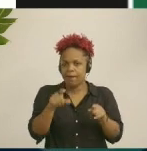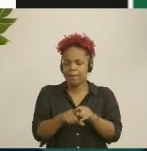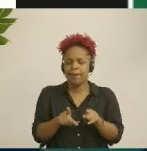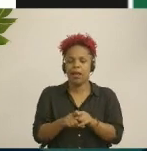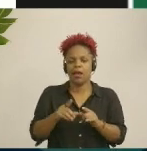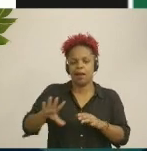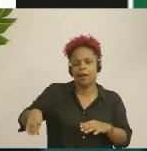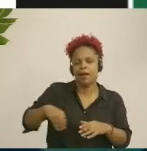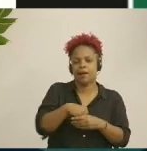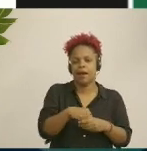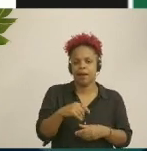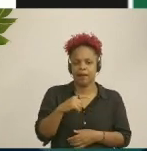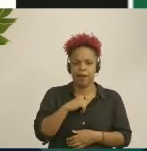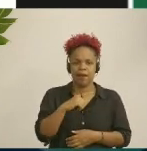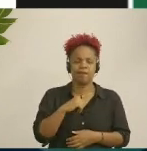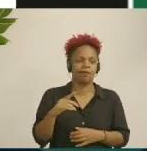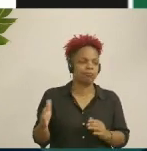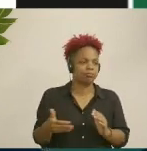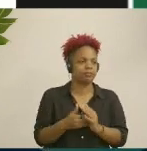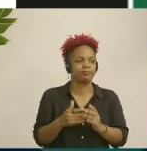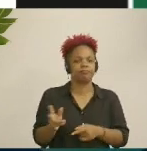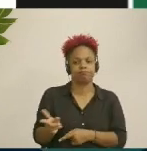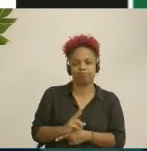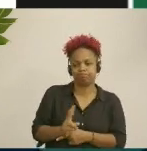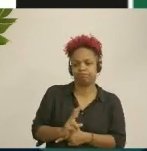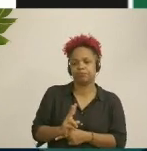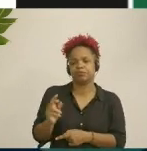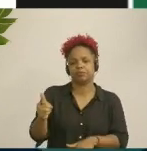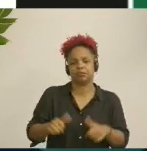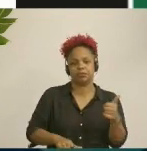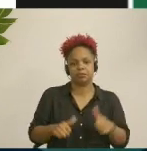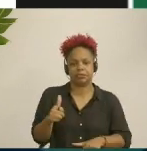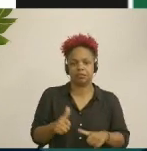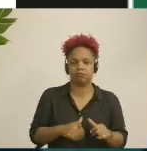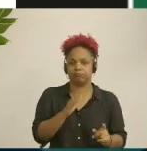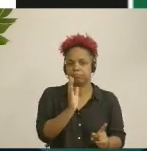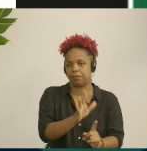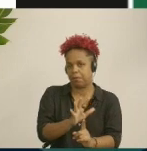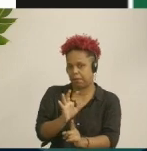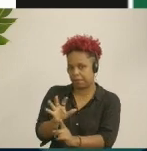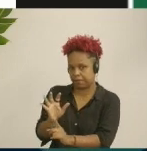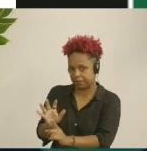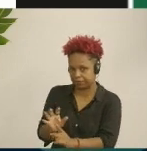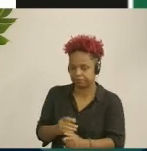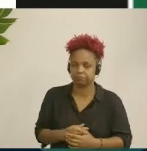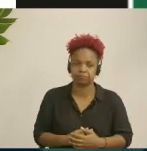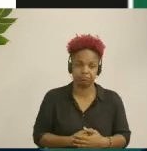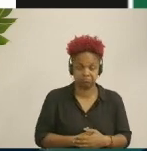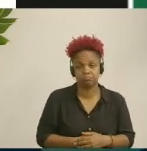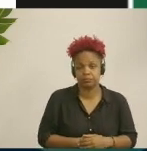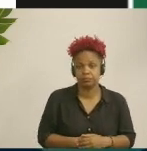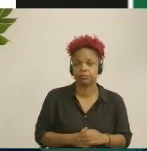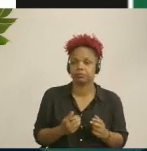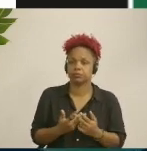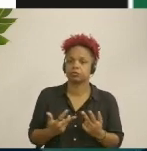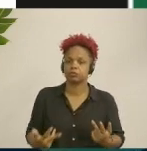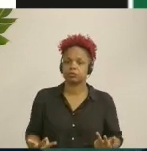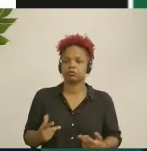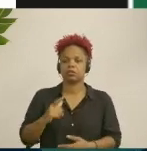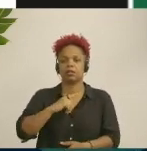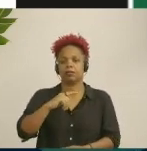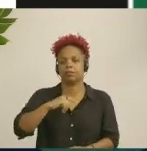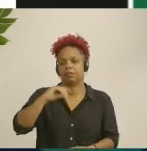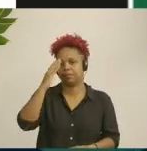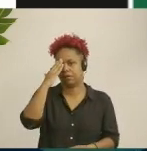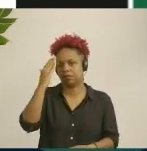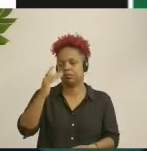critical at the front end with the problem definition, critical at the back end with monitoring, but other forms of evidence, and specifically other